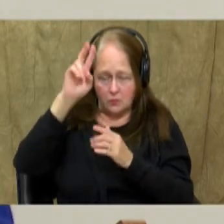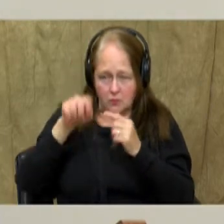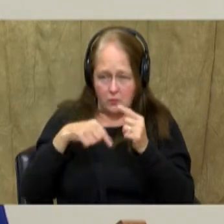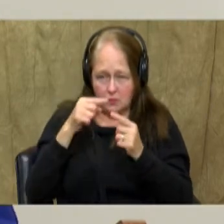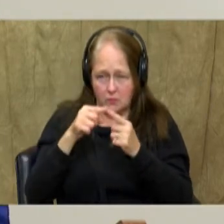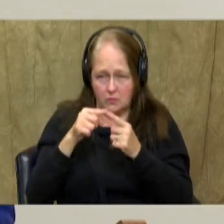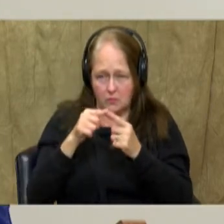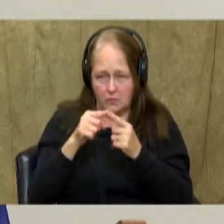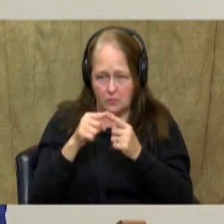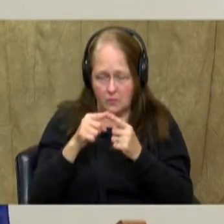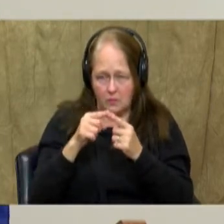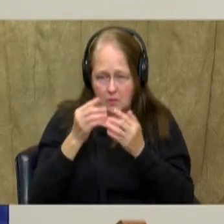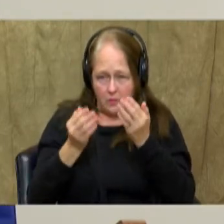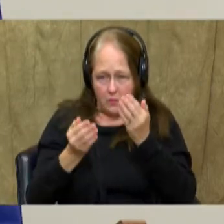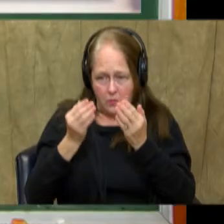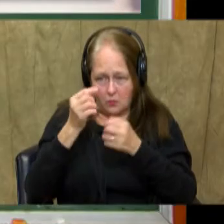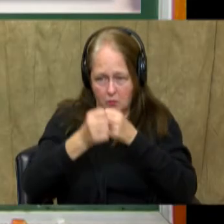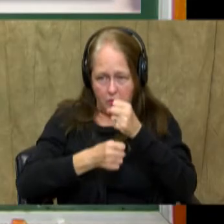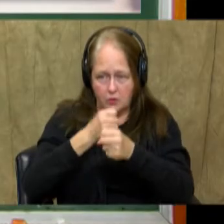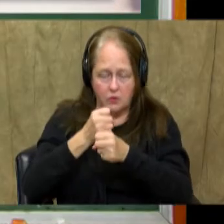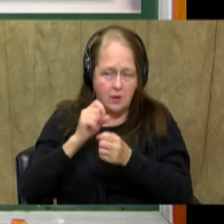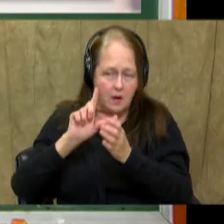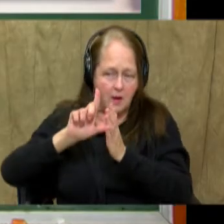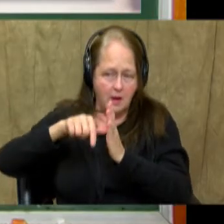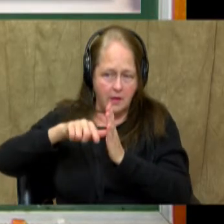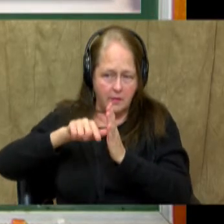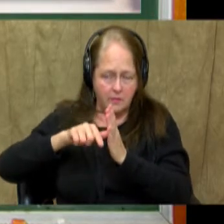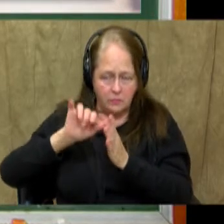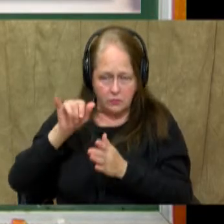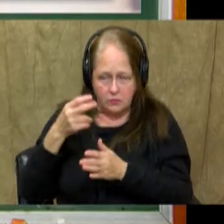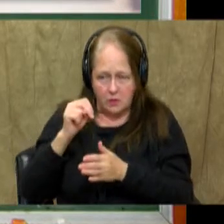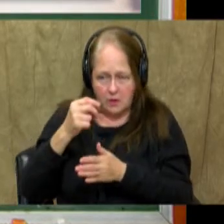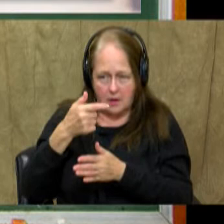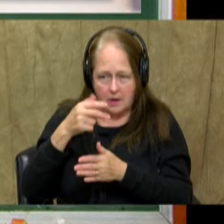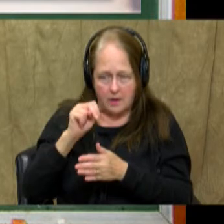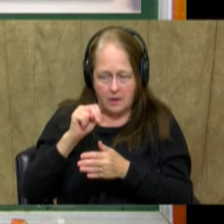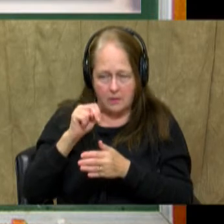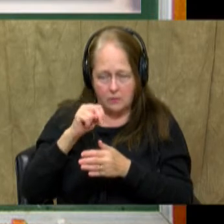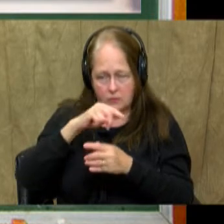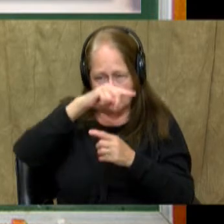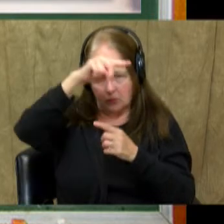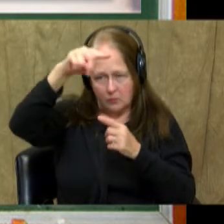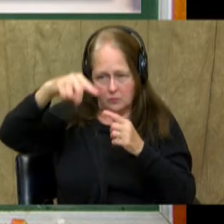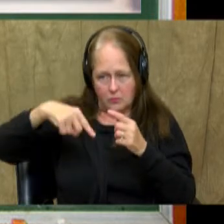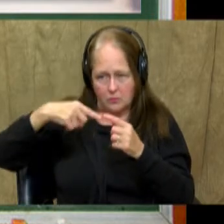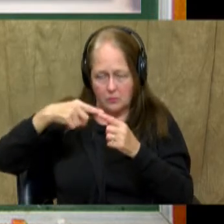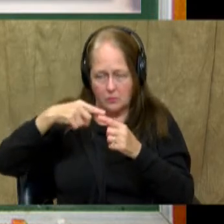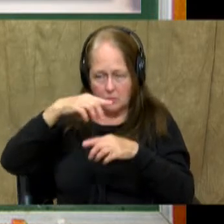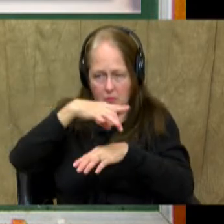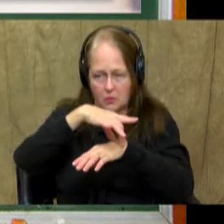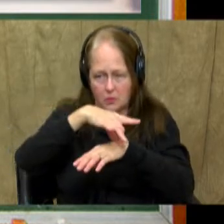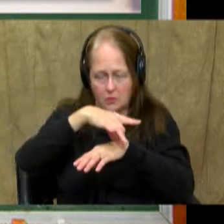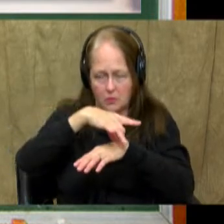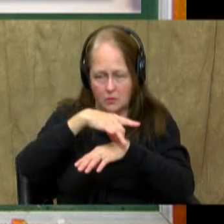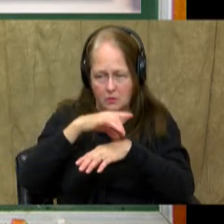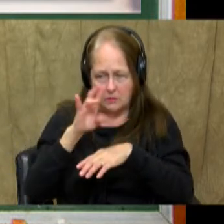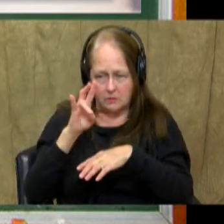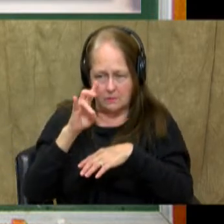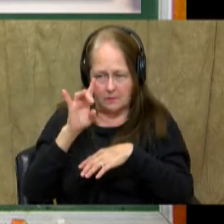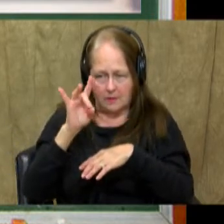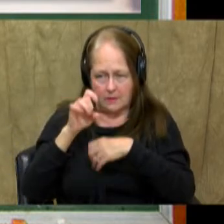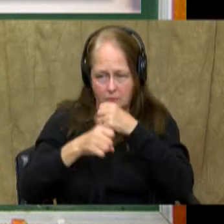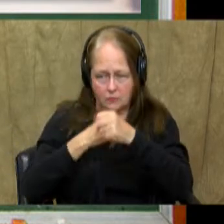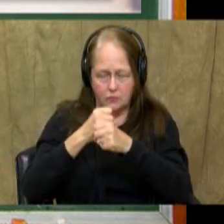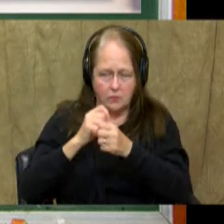about maybe a year later when John Glenn had orbited the Earth. And about 7, 8 years